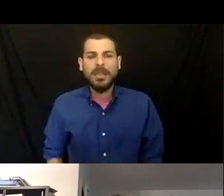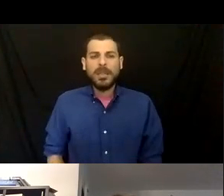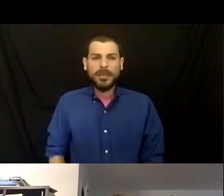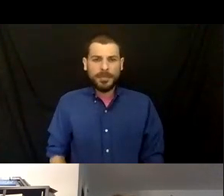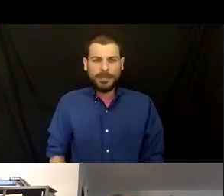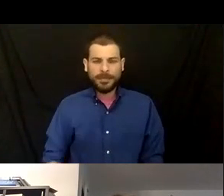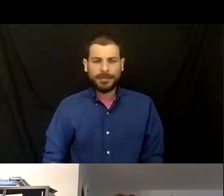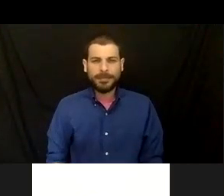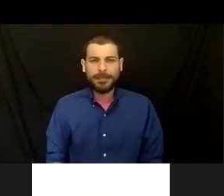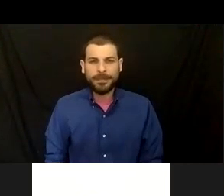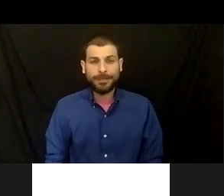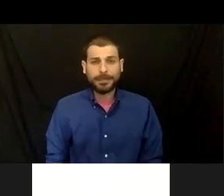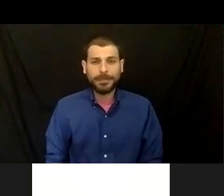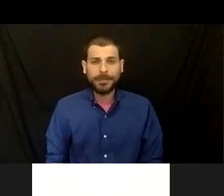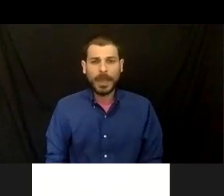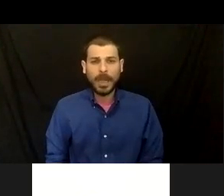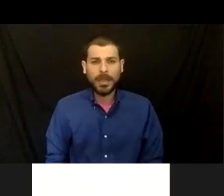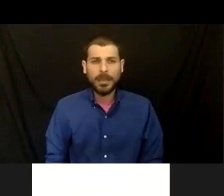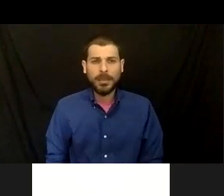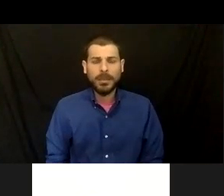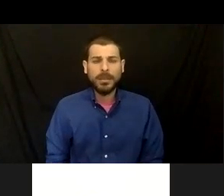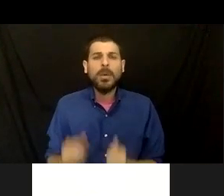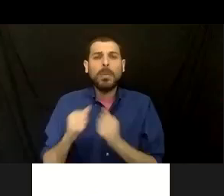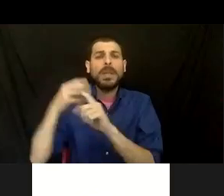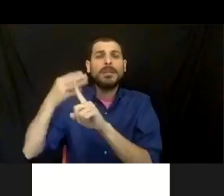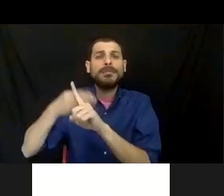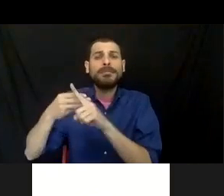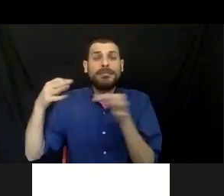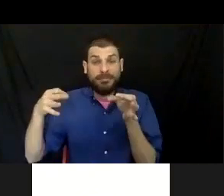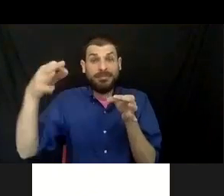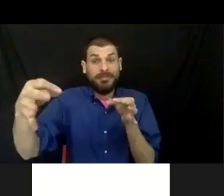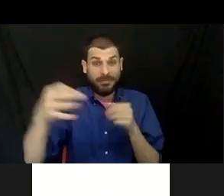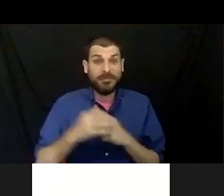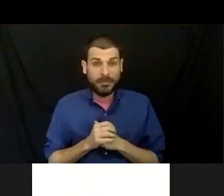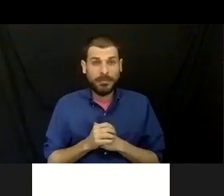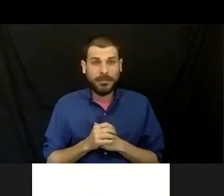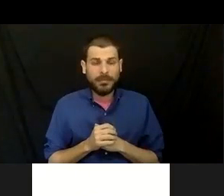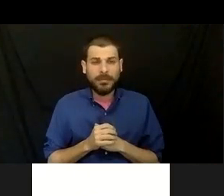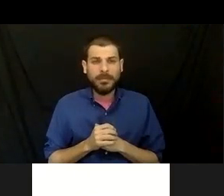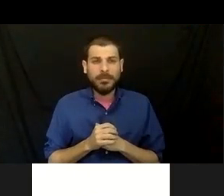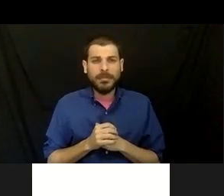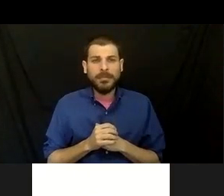on the forbearance stuff. Let's say you get a forbearance,